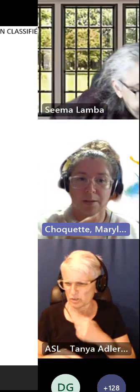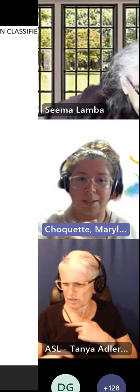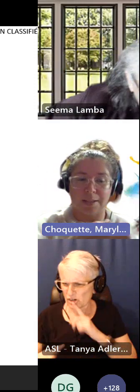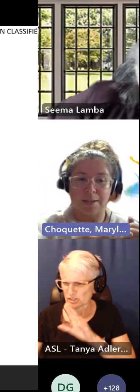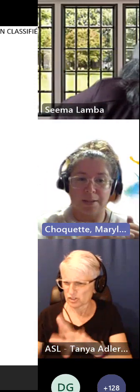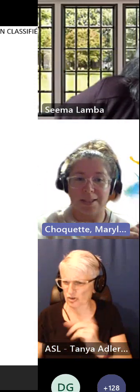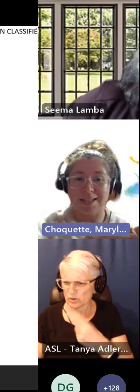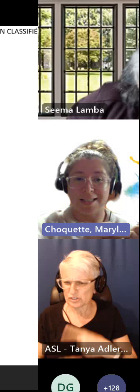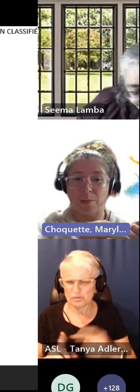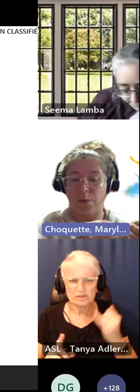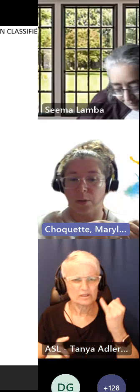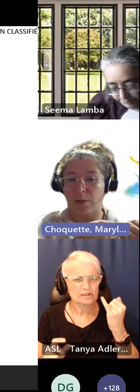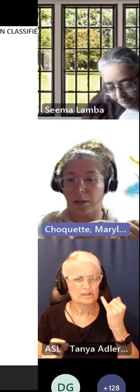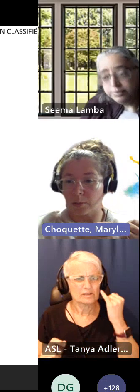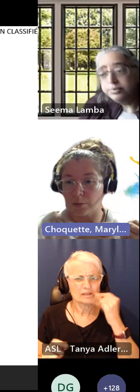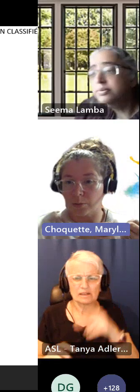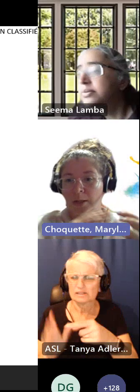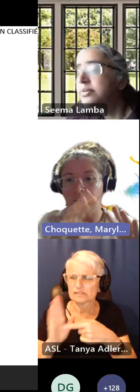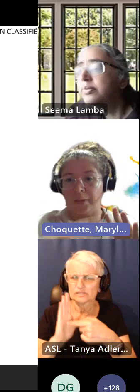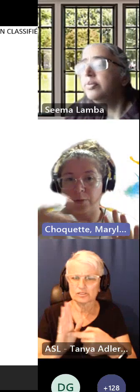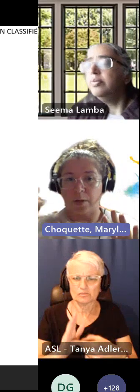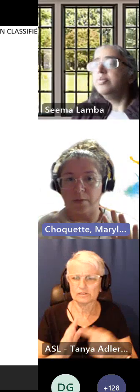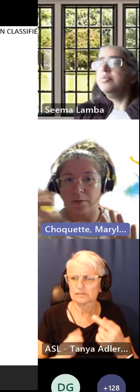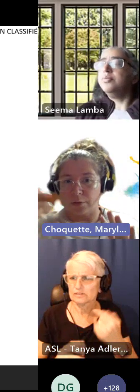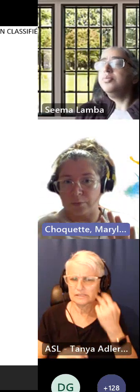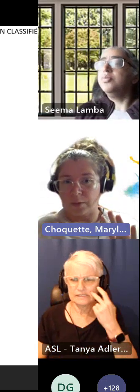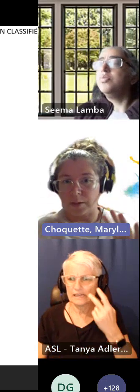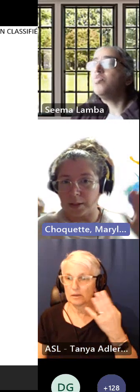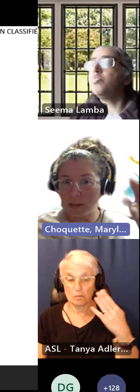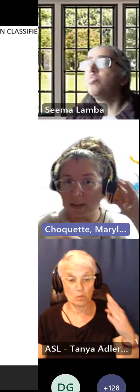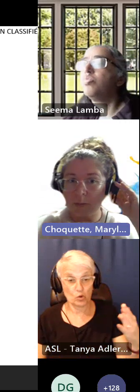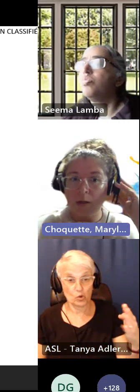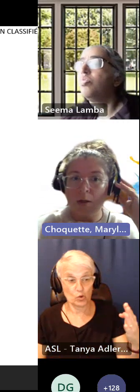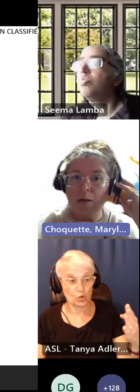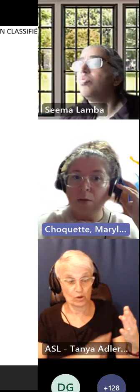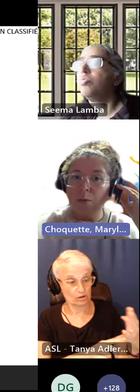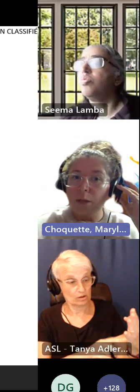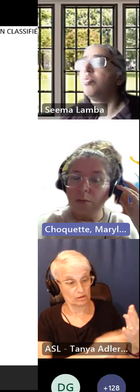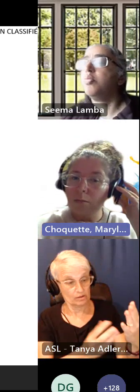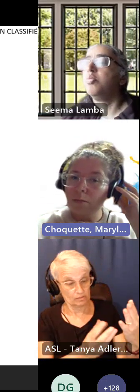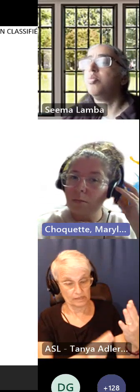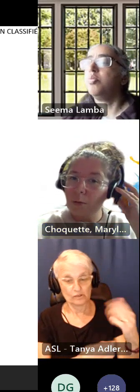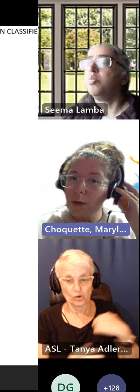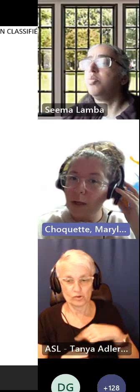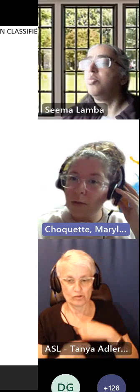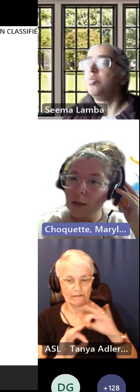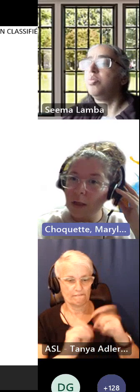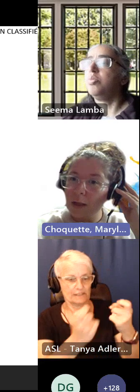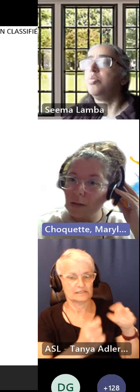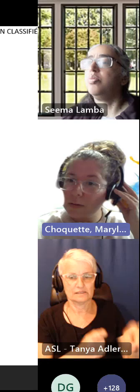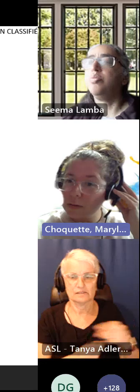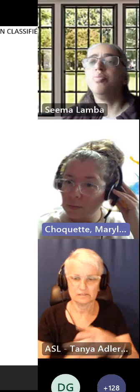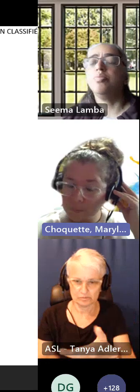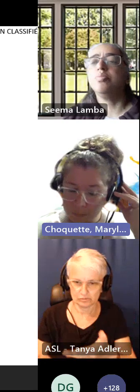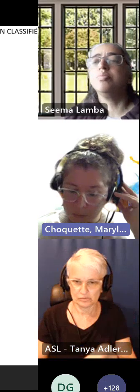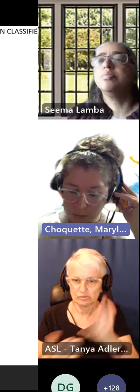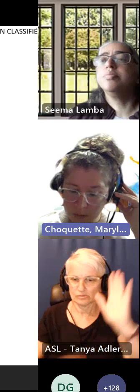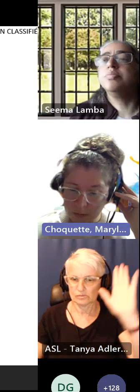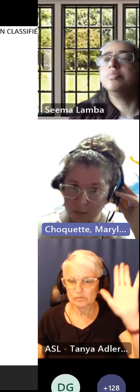at the, let's say in this example, something in blue and try to fix that gap. Oui, go ahead. Your hand